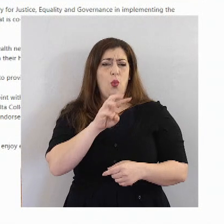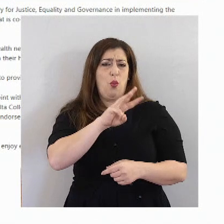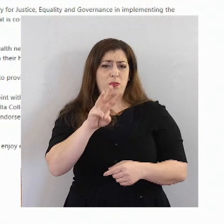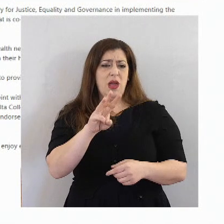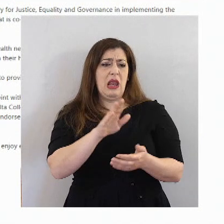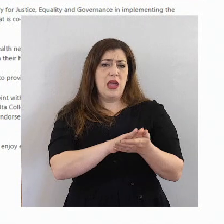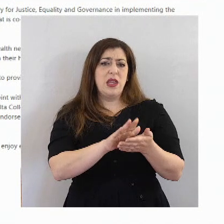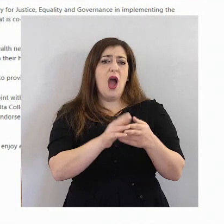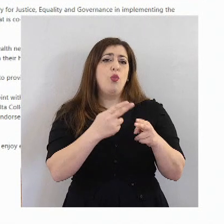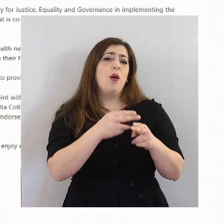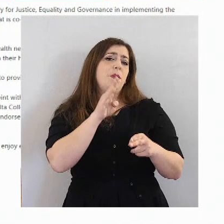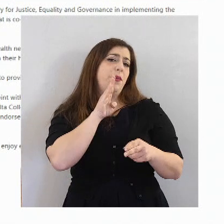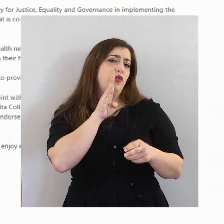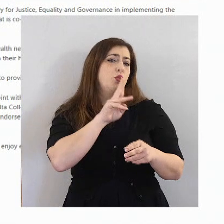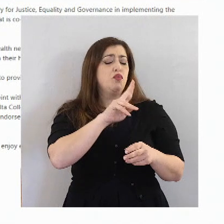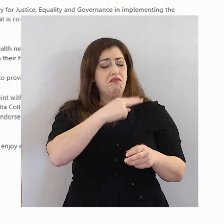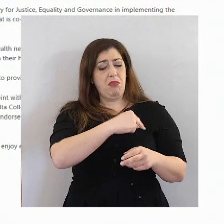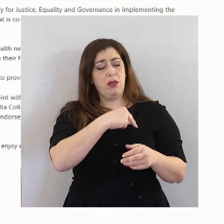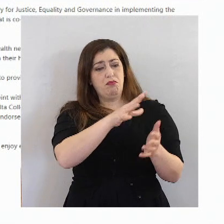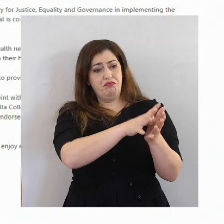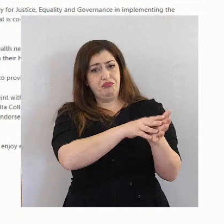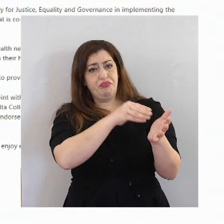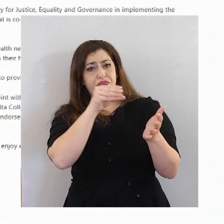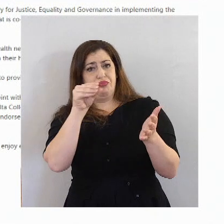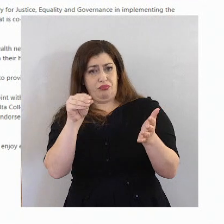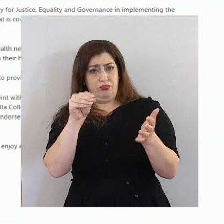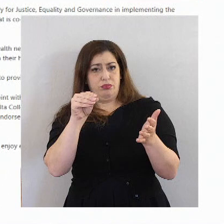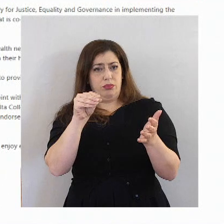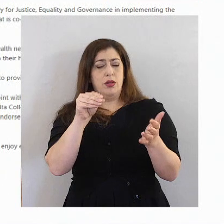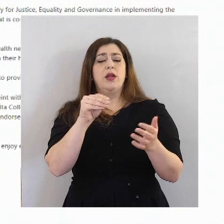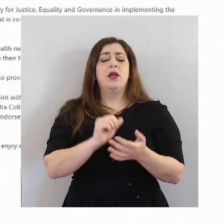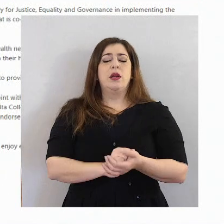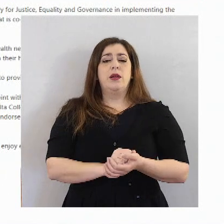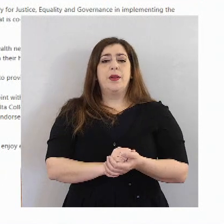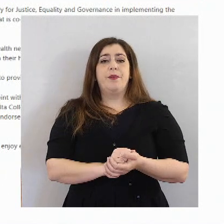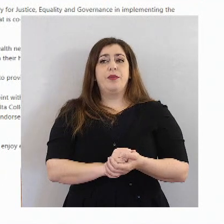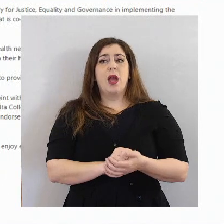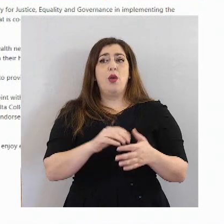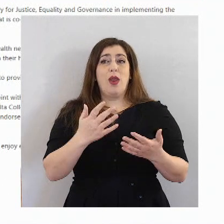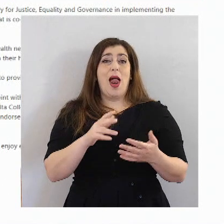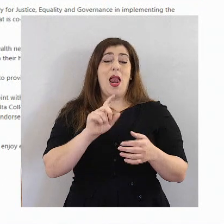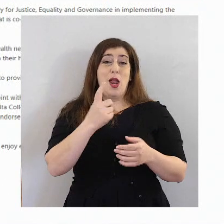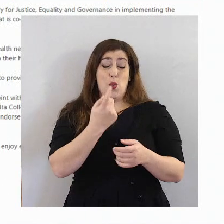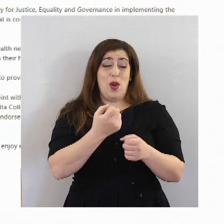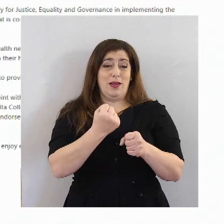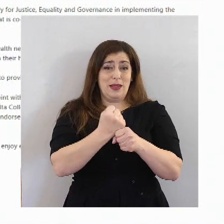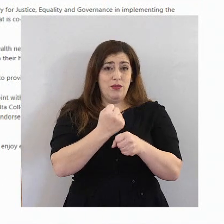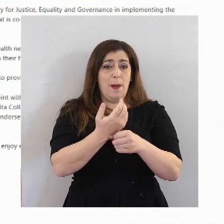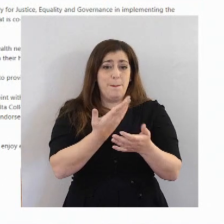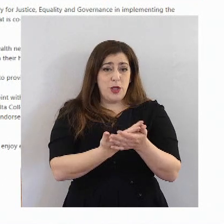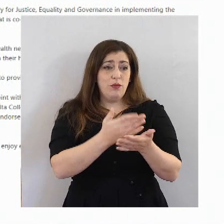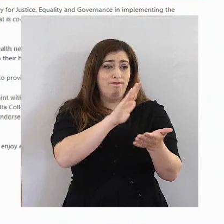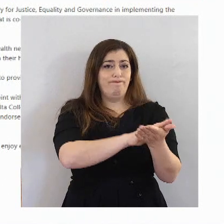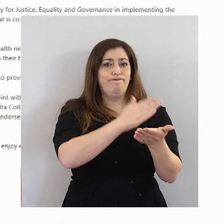It involved the initial translation of the website and then painstakingly going through each part